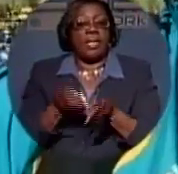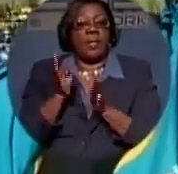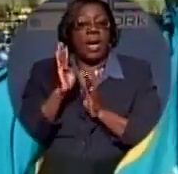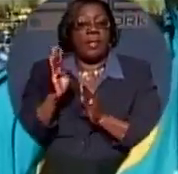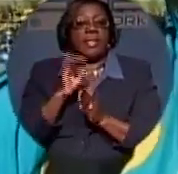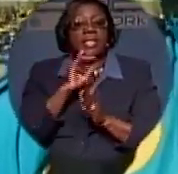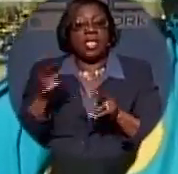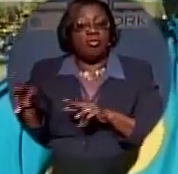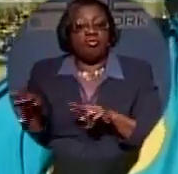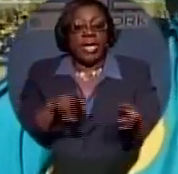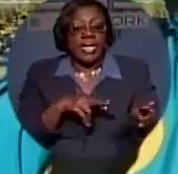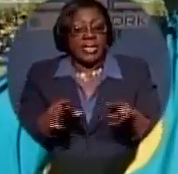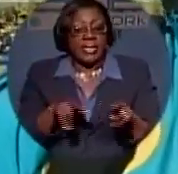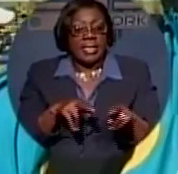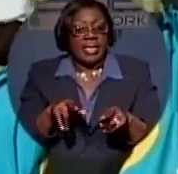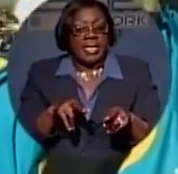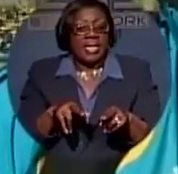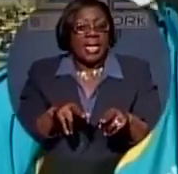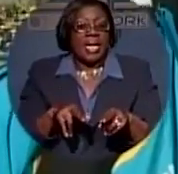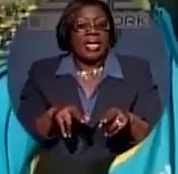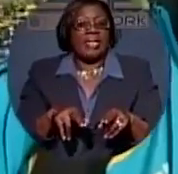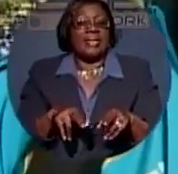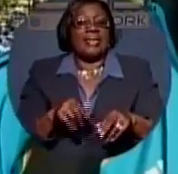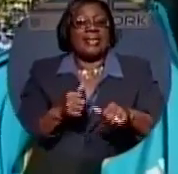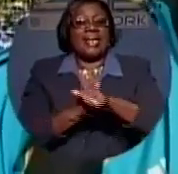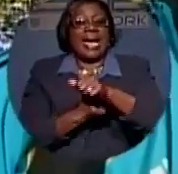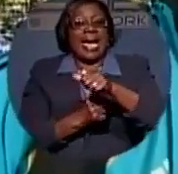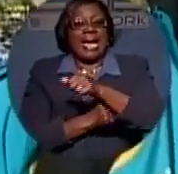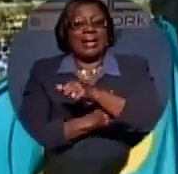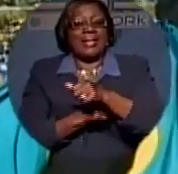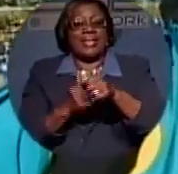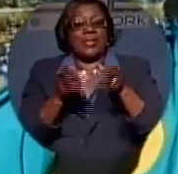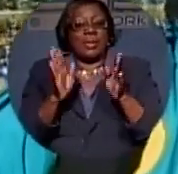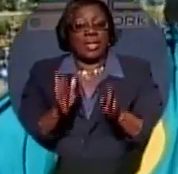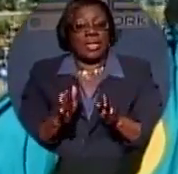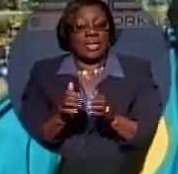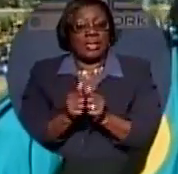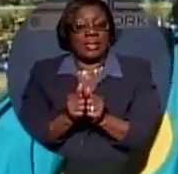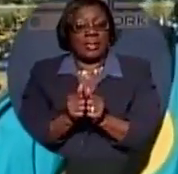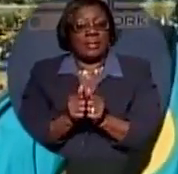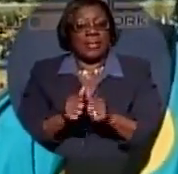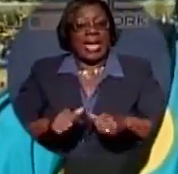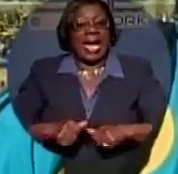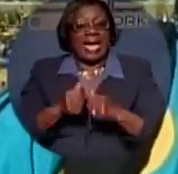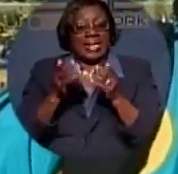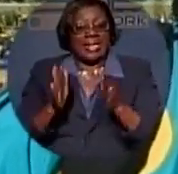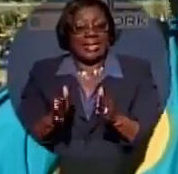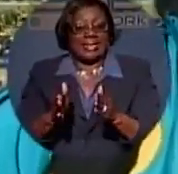ready to the performance of our athletes, contributed to the fact that the Bahamas is ready to host these games since